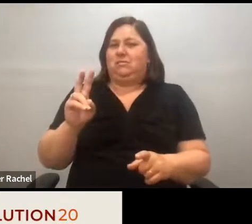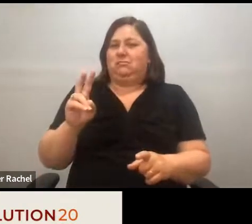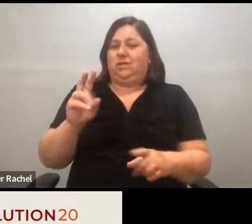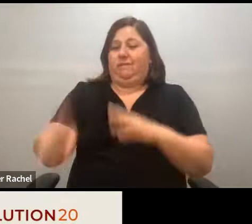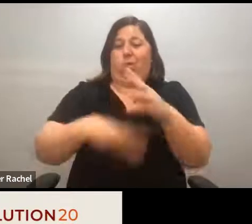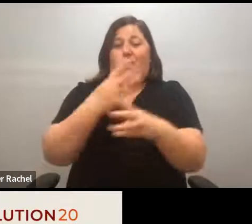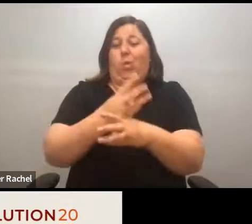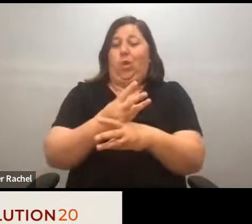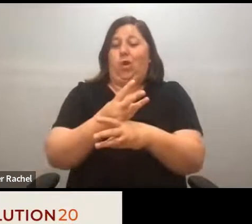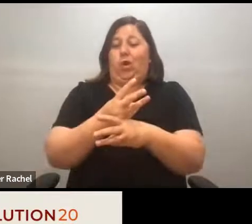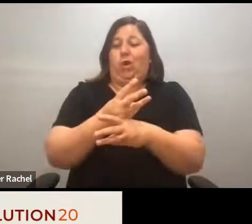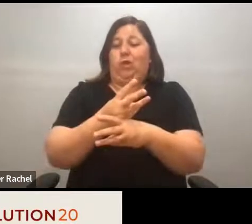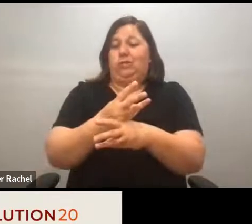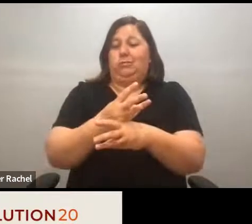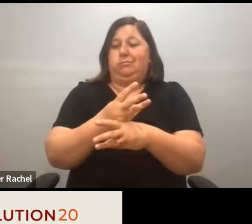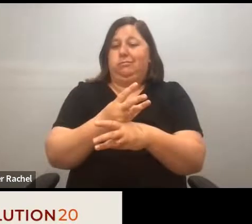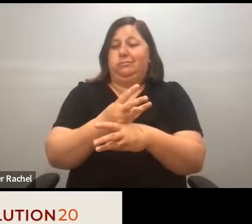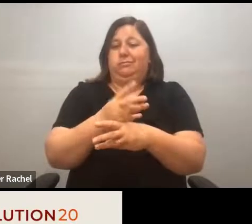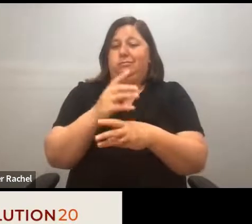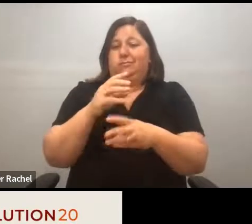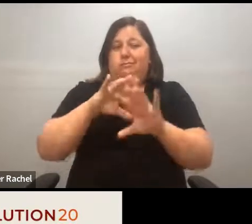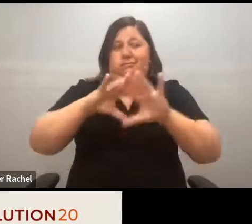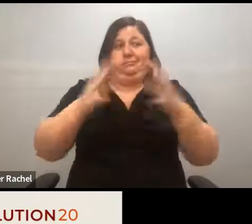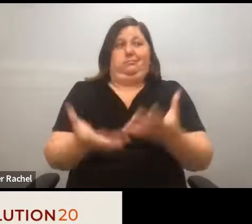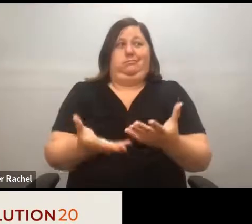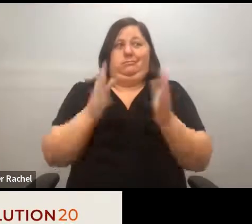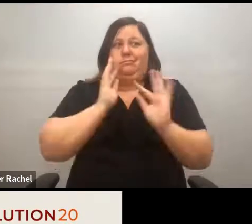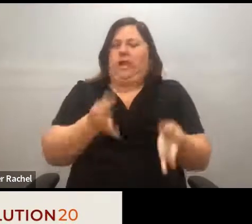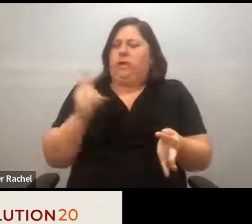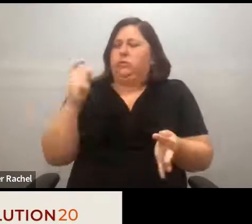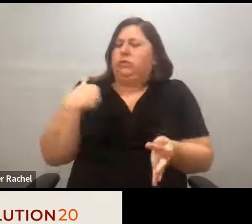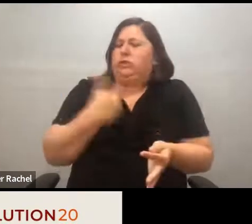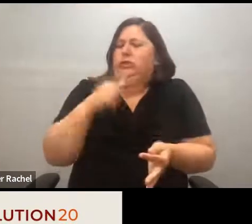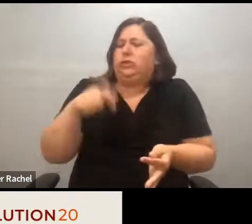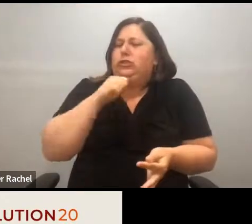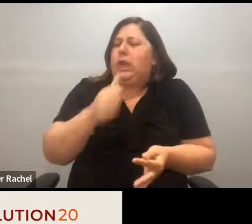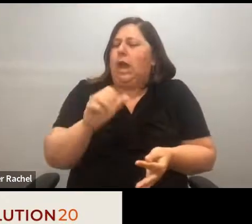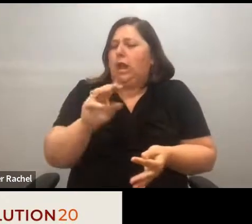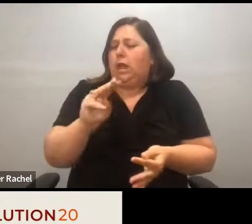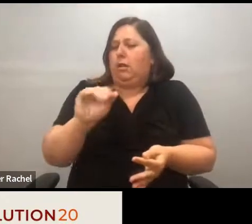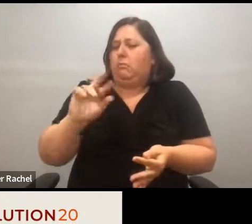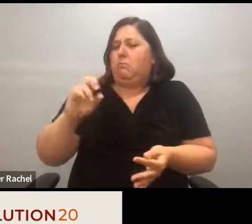you know, when we shouldn't have been. And with climate change, Marshall Islands' entire